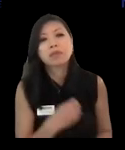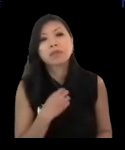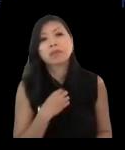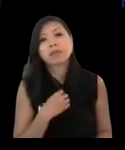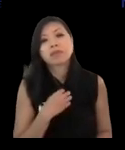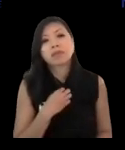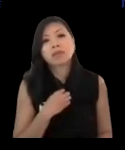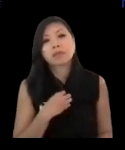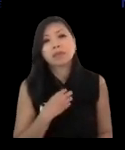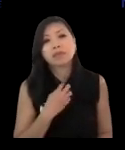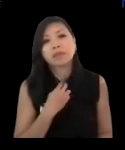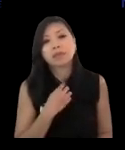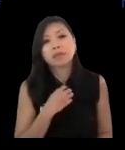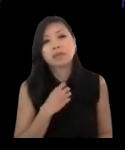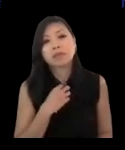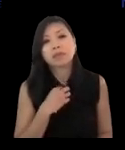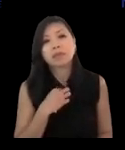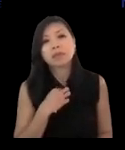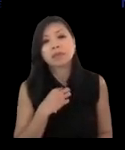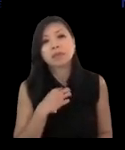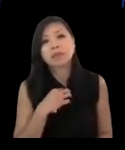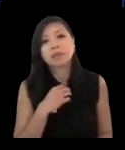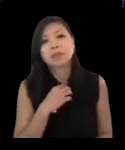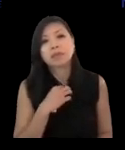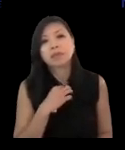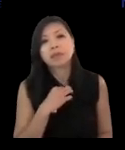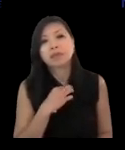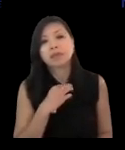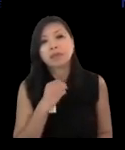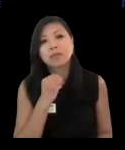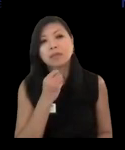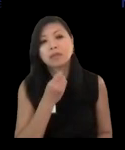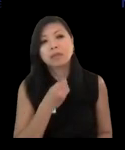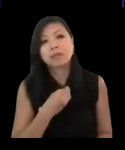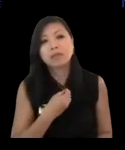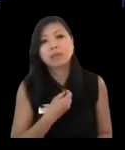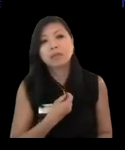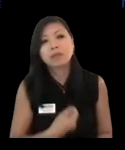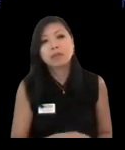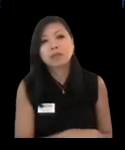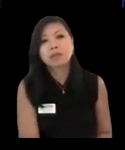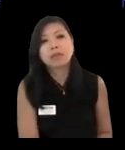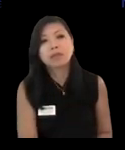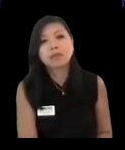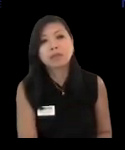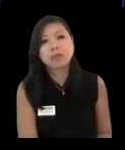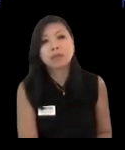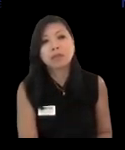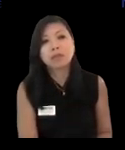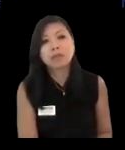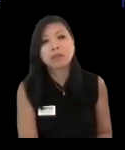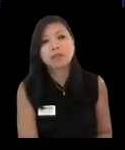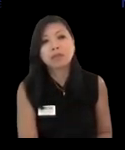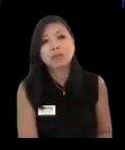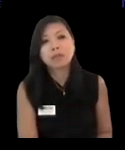And I think the most important point, besides just publishing content, is being able to tell the